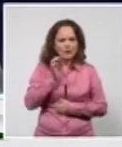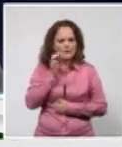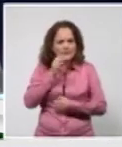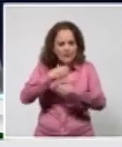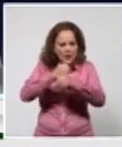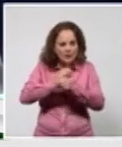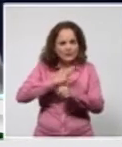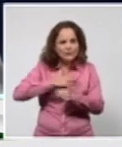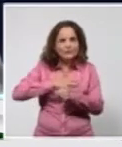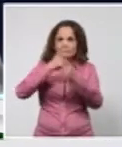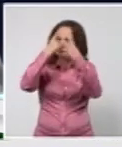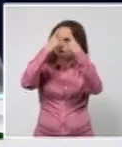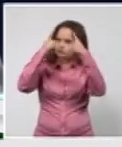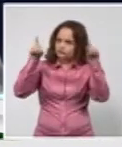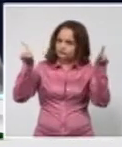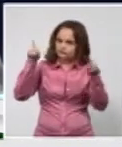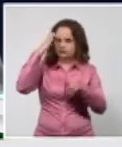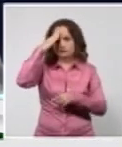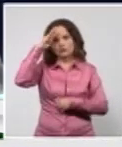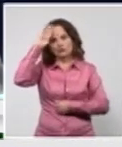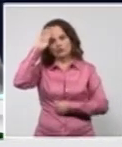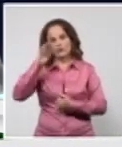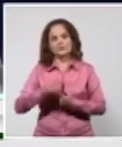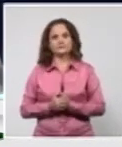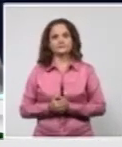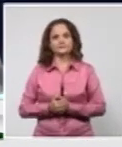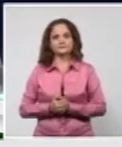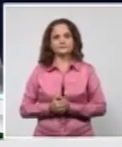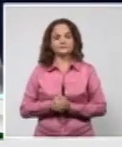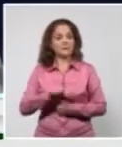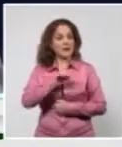2,528 at the Tropical Medicine Institute, Pedro Coury,